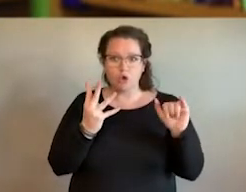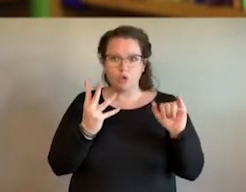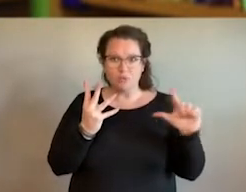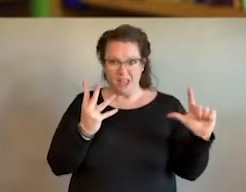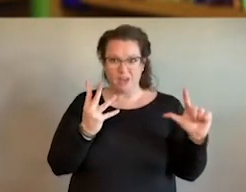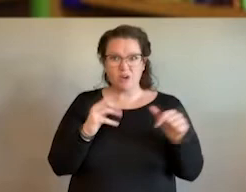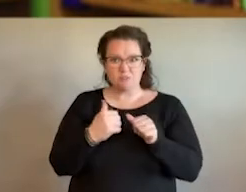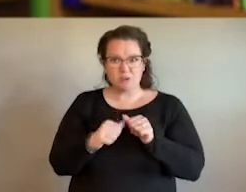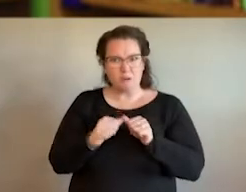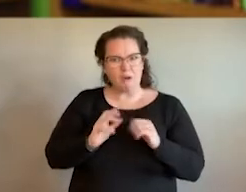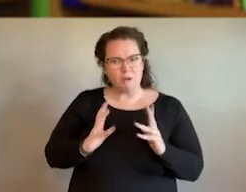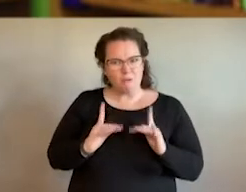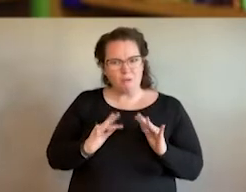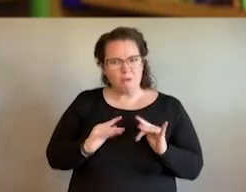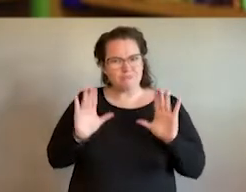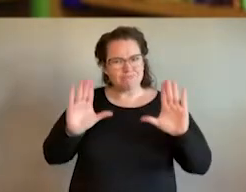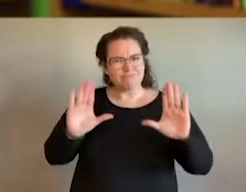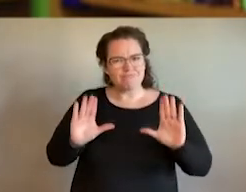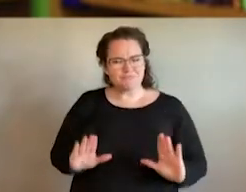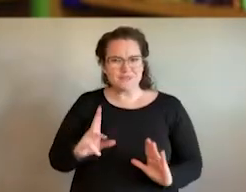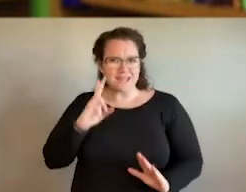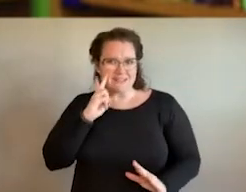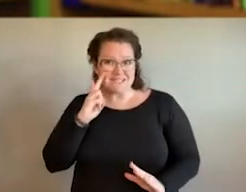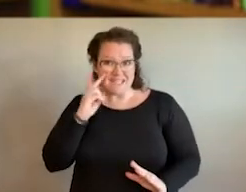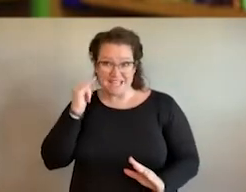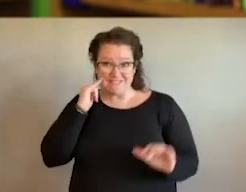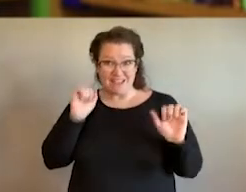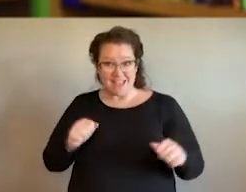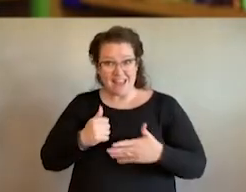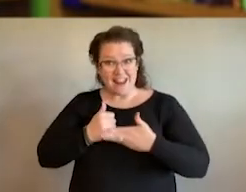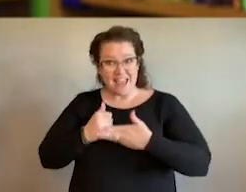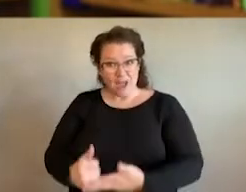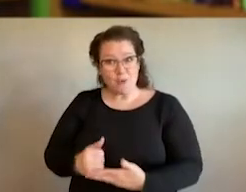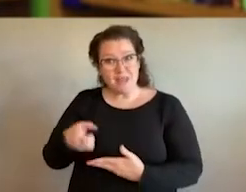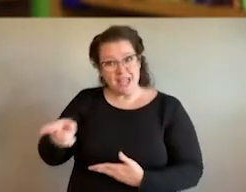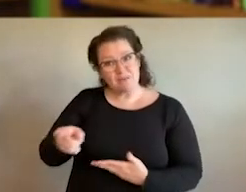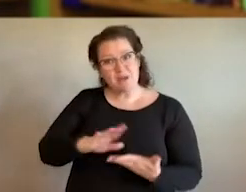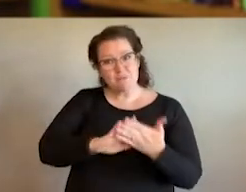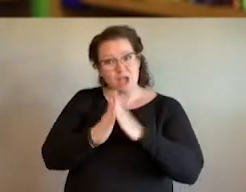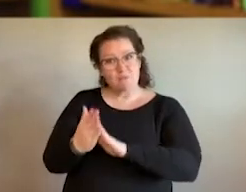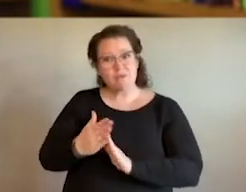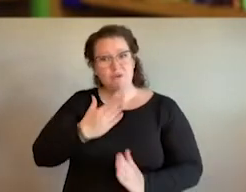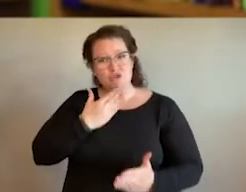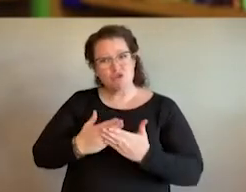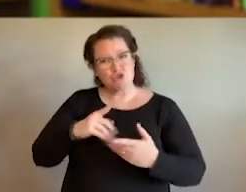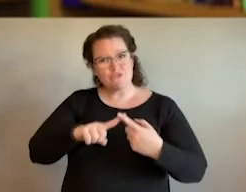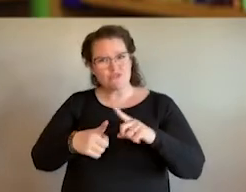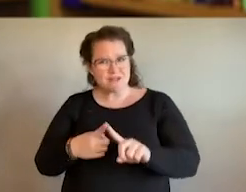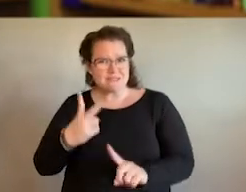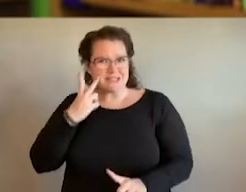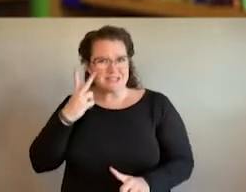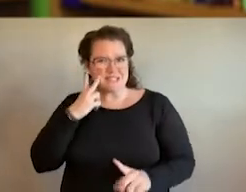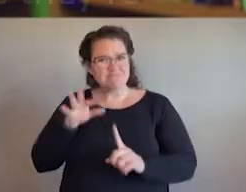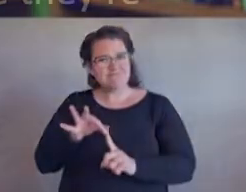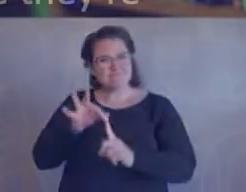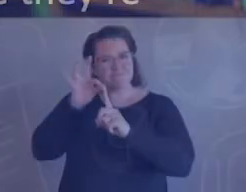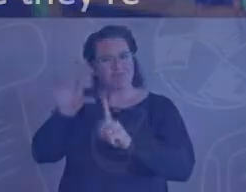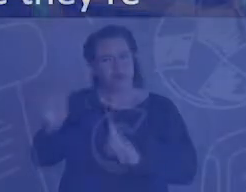were amazing. Let's see if they can help him maybe find out how to be a good friend and how to see what's special in other